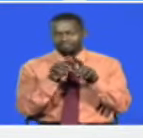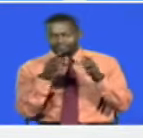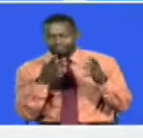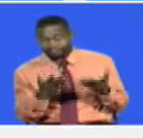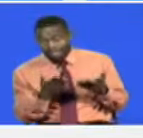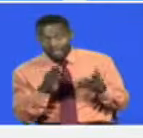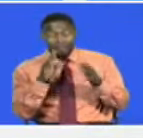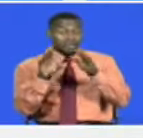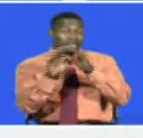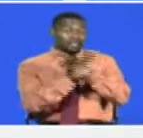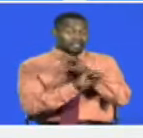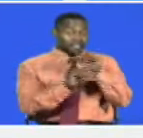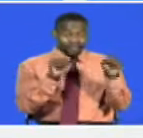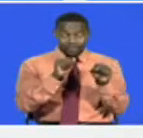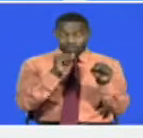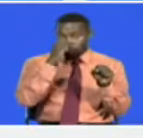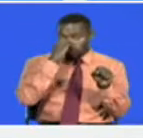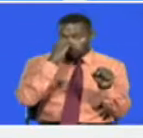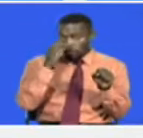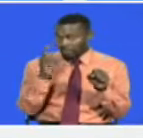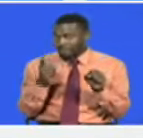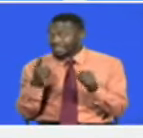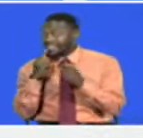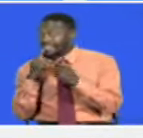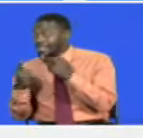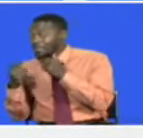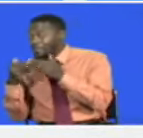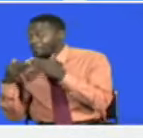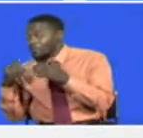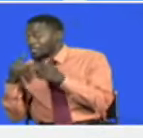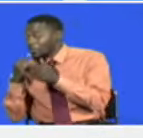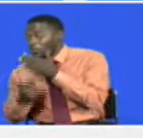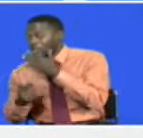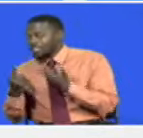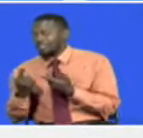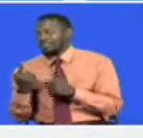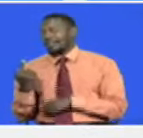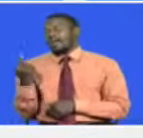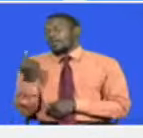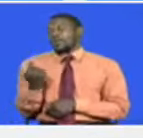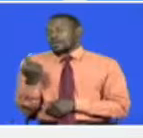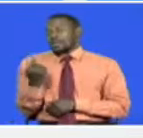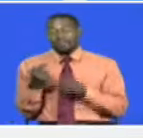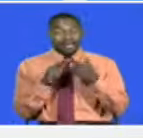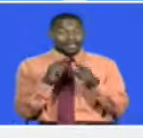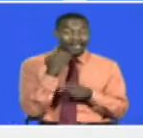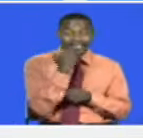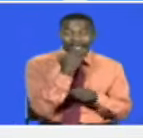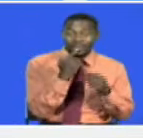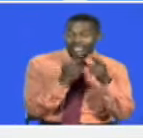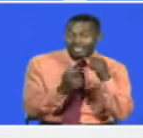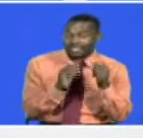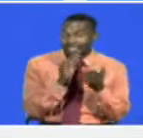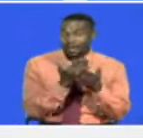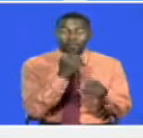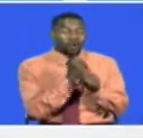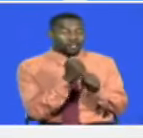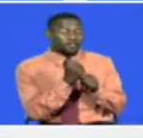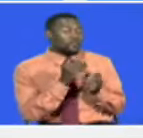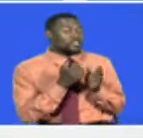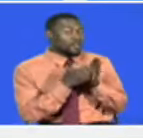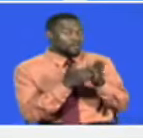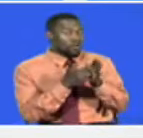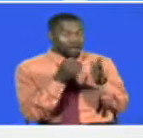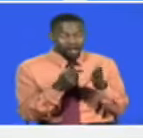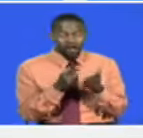rejoinder to President William Ruto's statement that he was lonely. Gachagua claimed that some of his work, such as the coffee